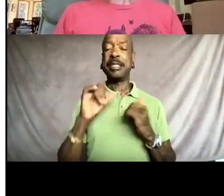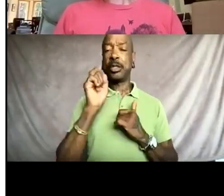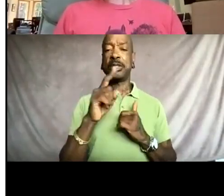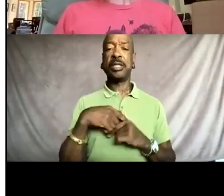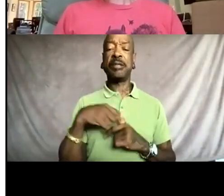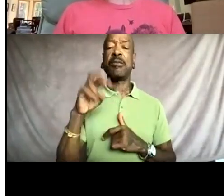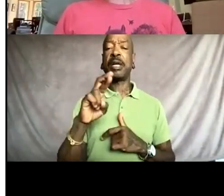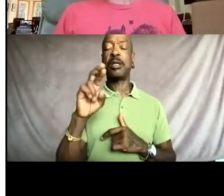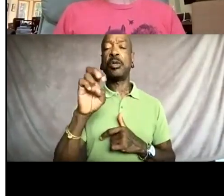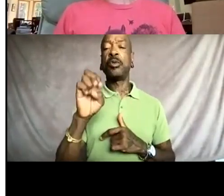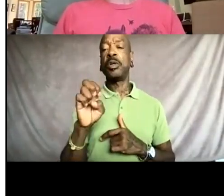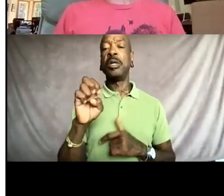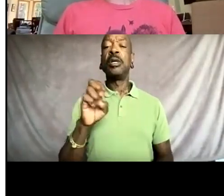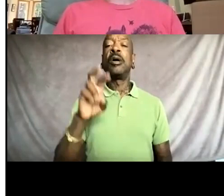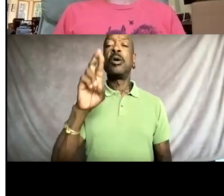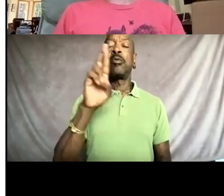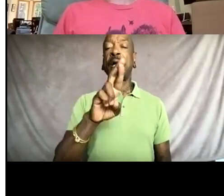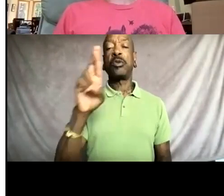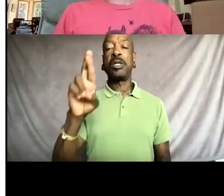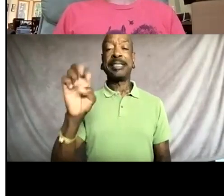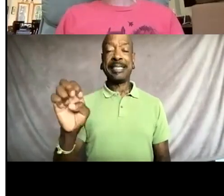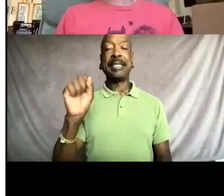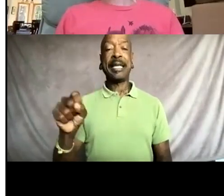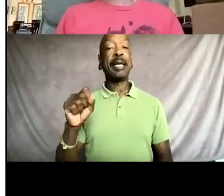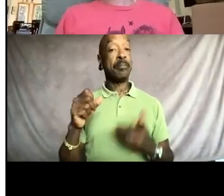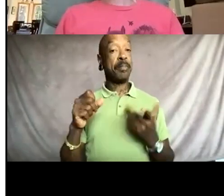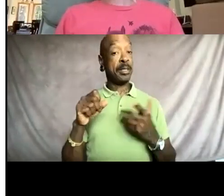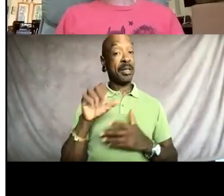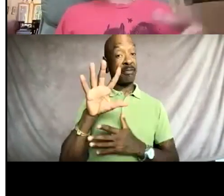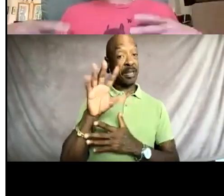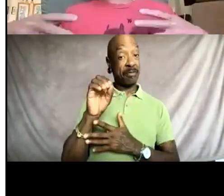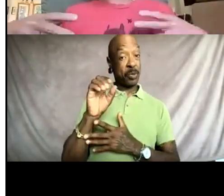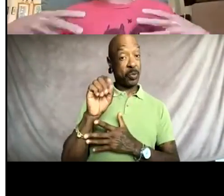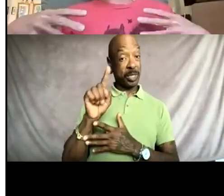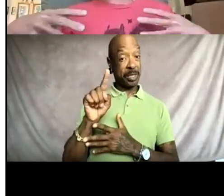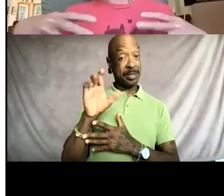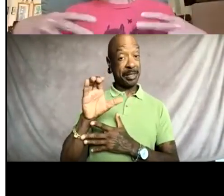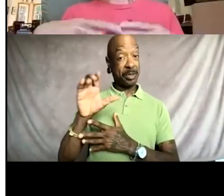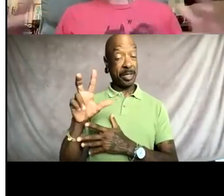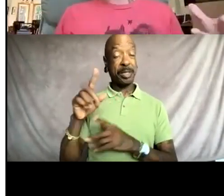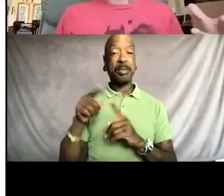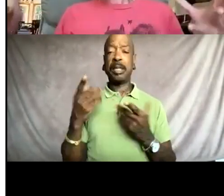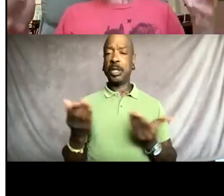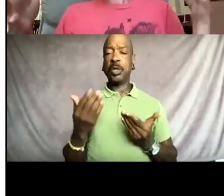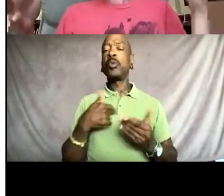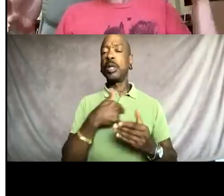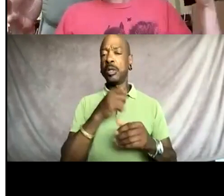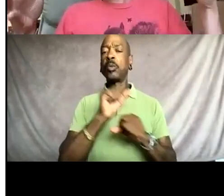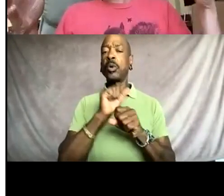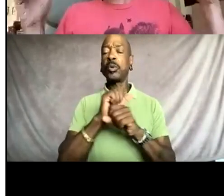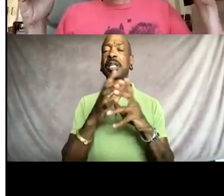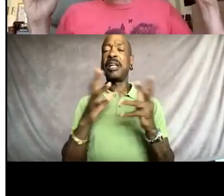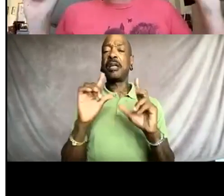project can be a 501c3. And at the Law Center, we're in the position of working with a lot of groups that they're not